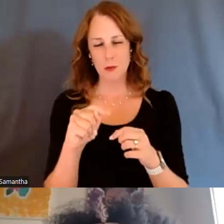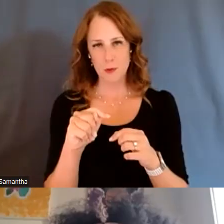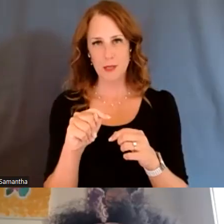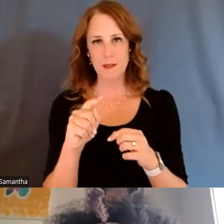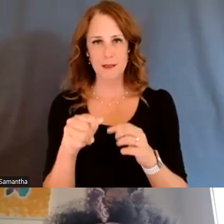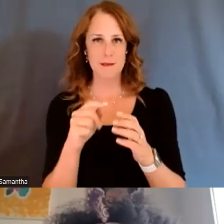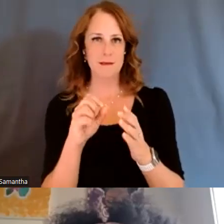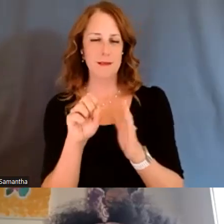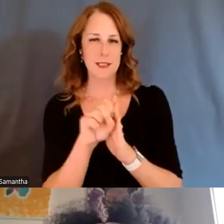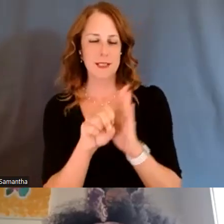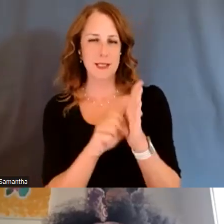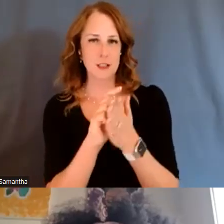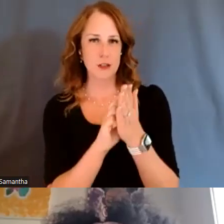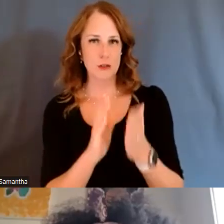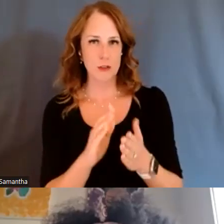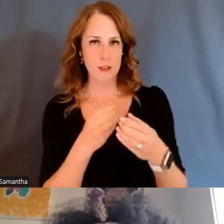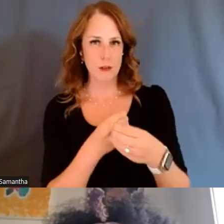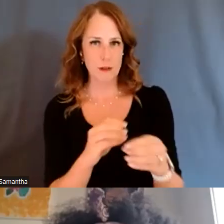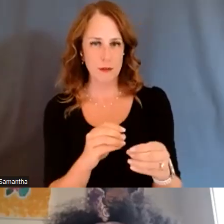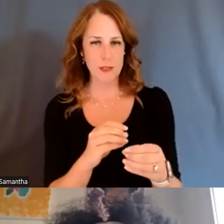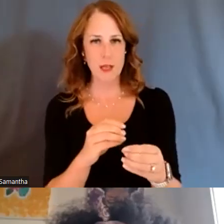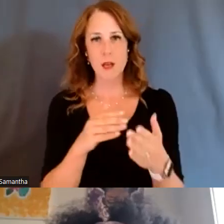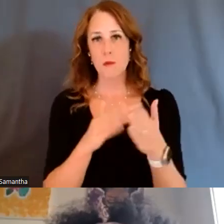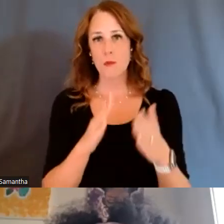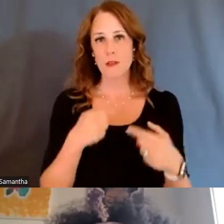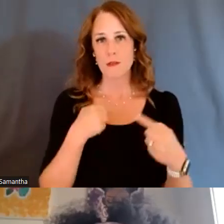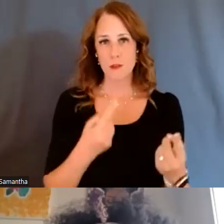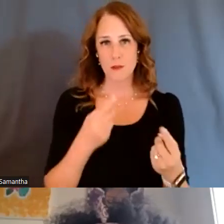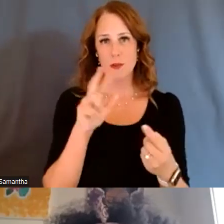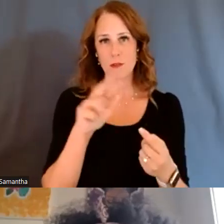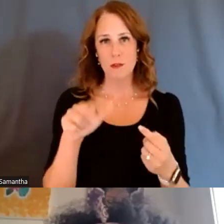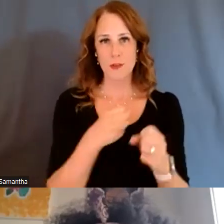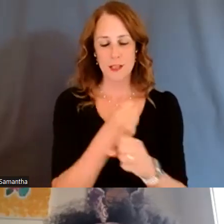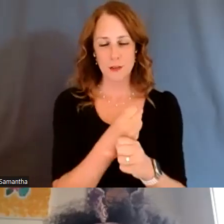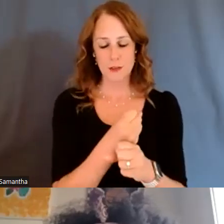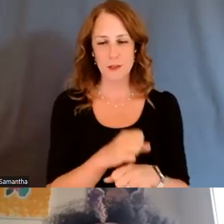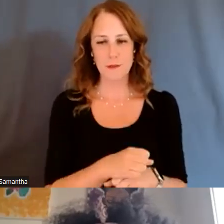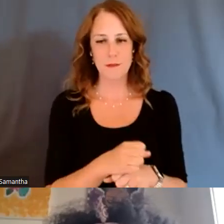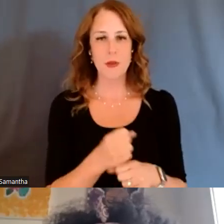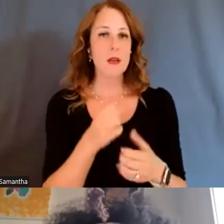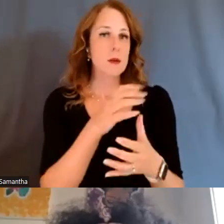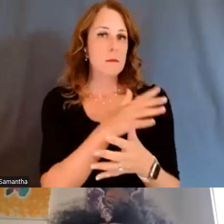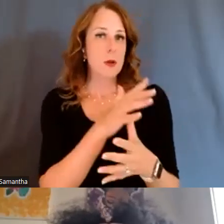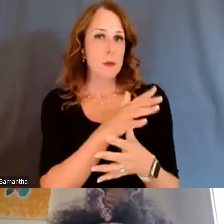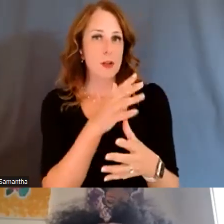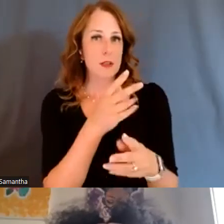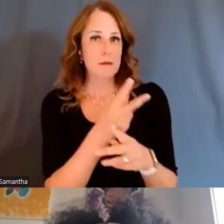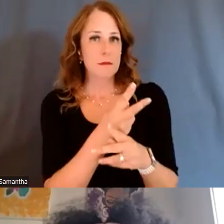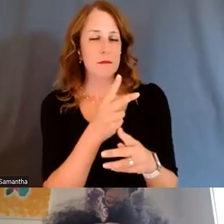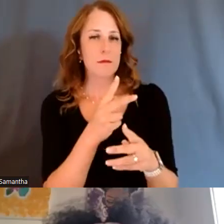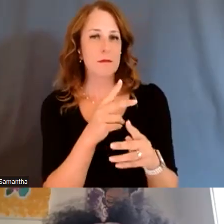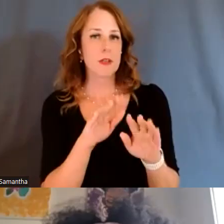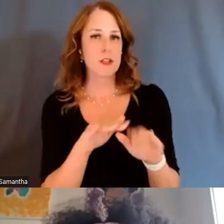Office, where she has been a prosecutor for over 33 years. Ms. Murphy has primarily handled child abuse, sex